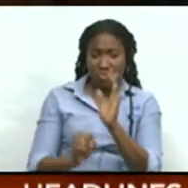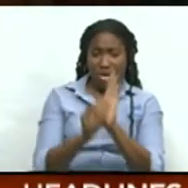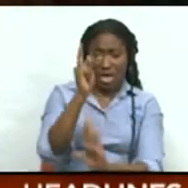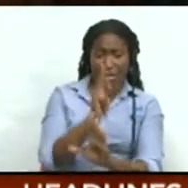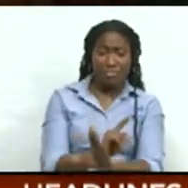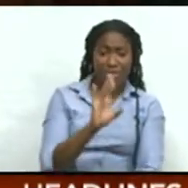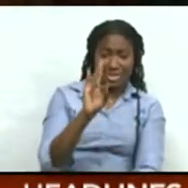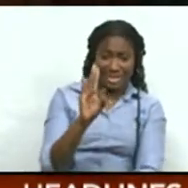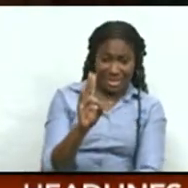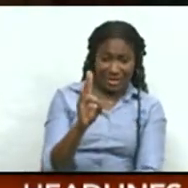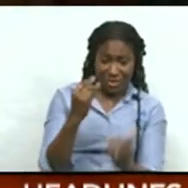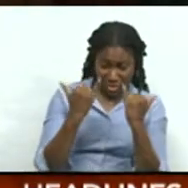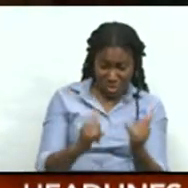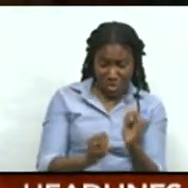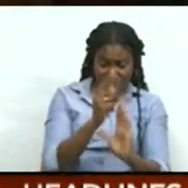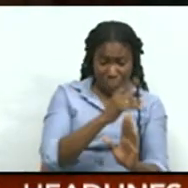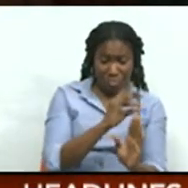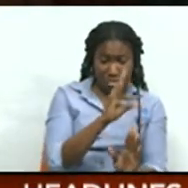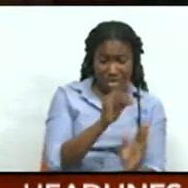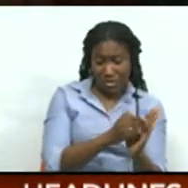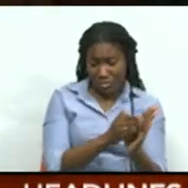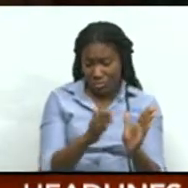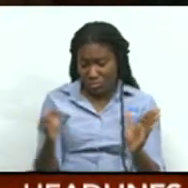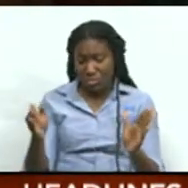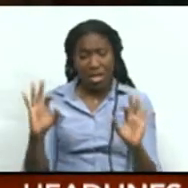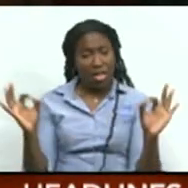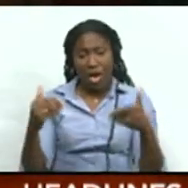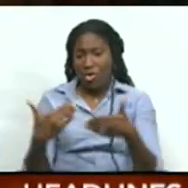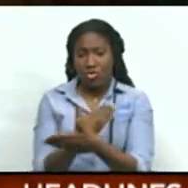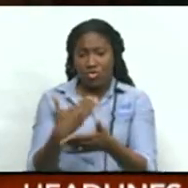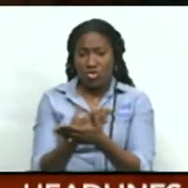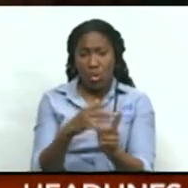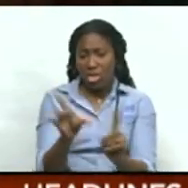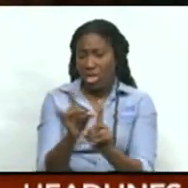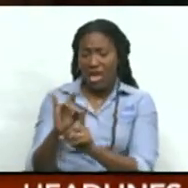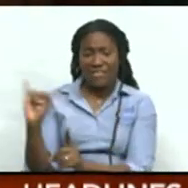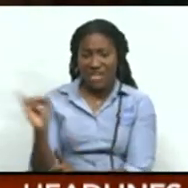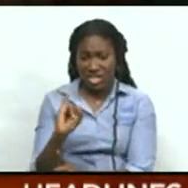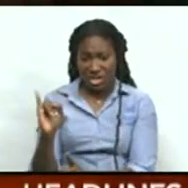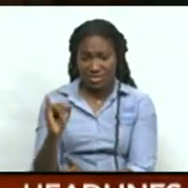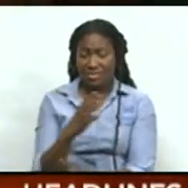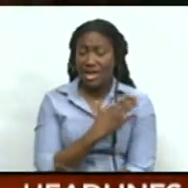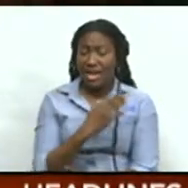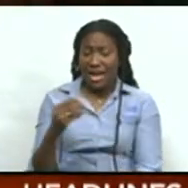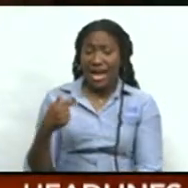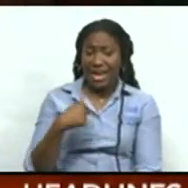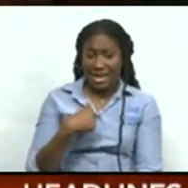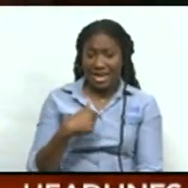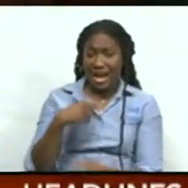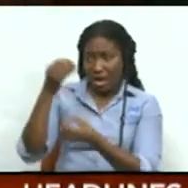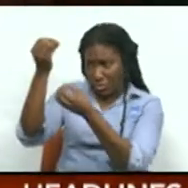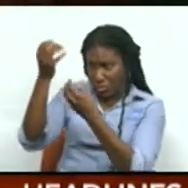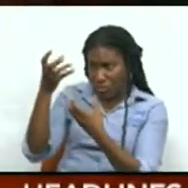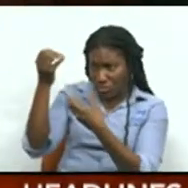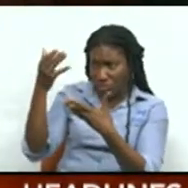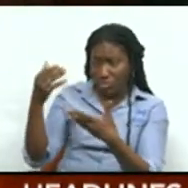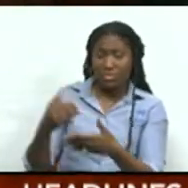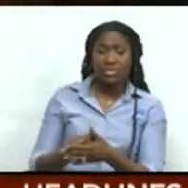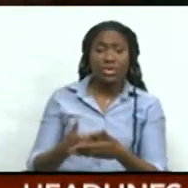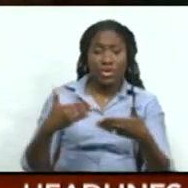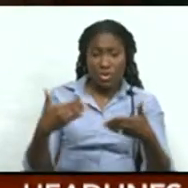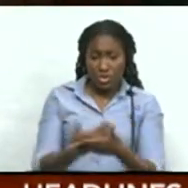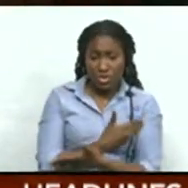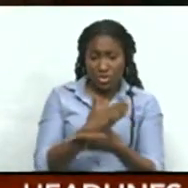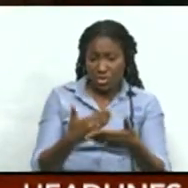no new infections have been reported. And I am advised that new admissions have resumed as of